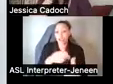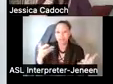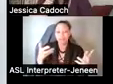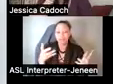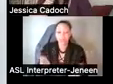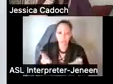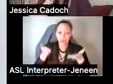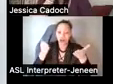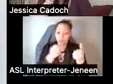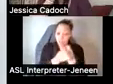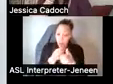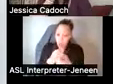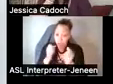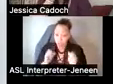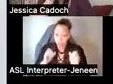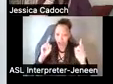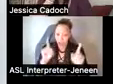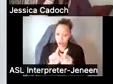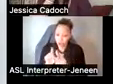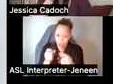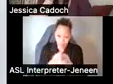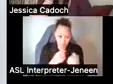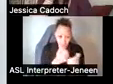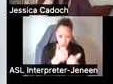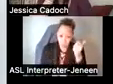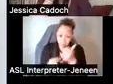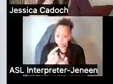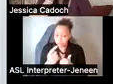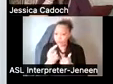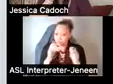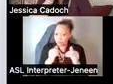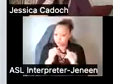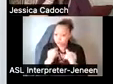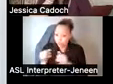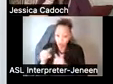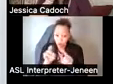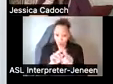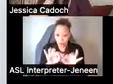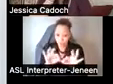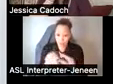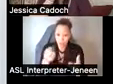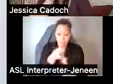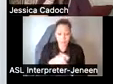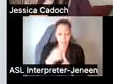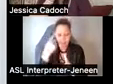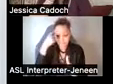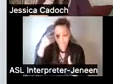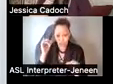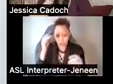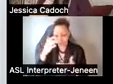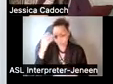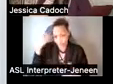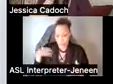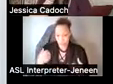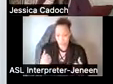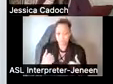support, education, and advocacy to all individuals and families impacted by mental illness. This means we have free